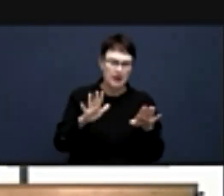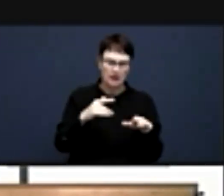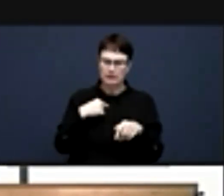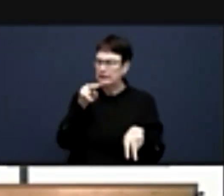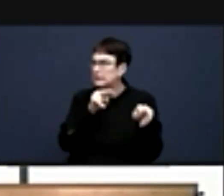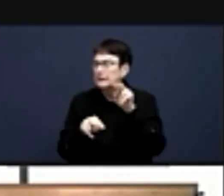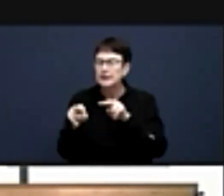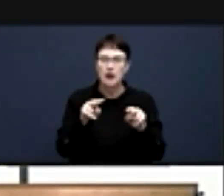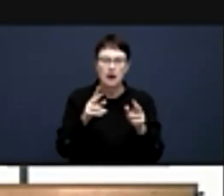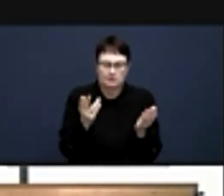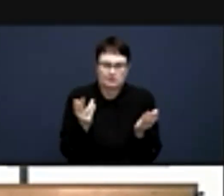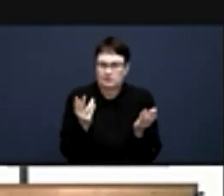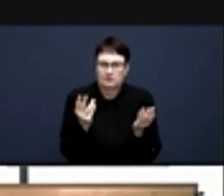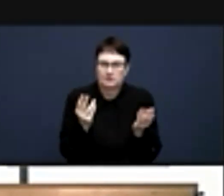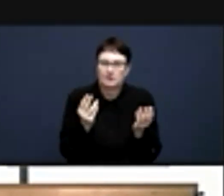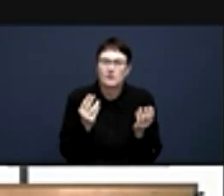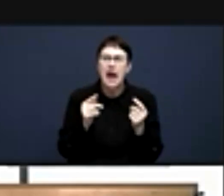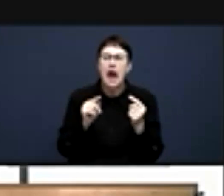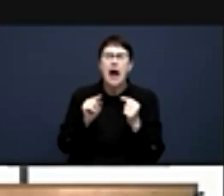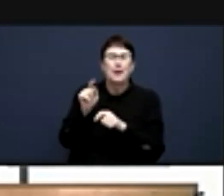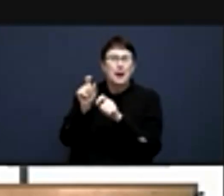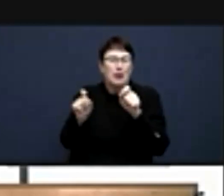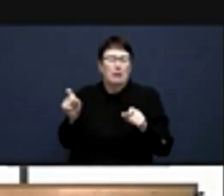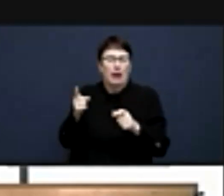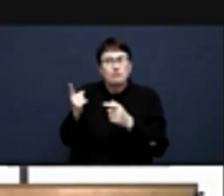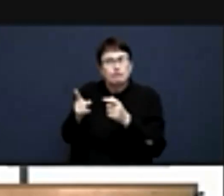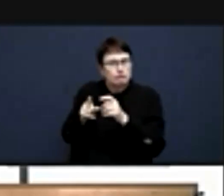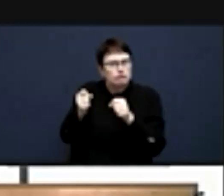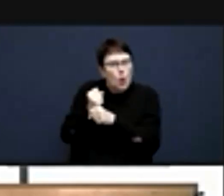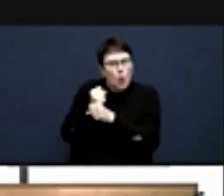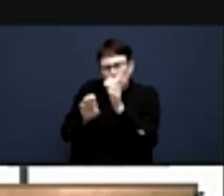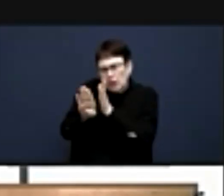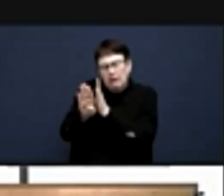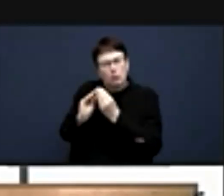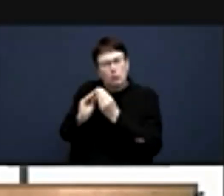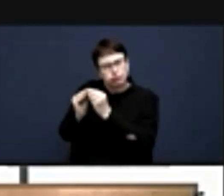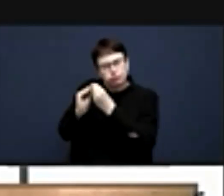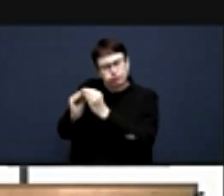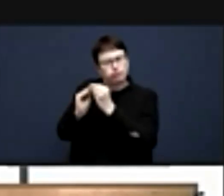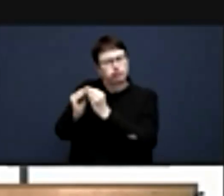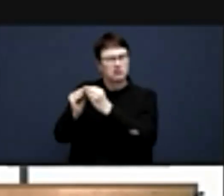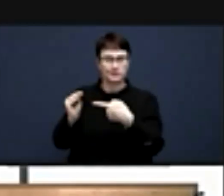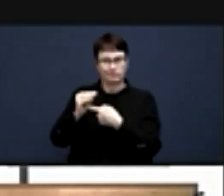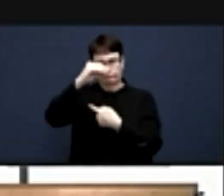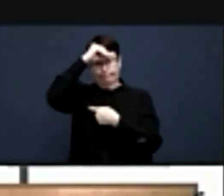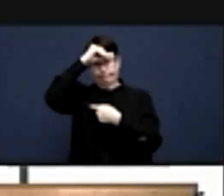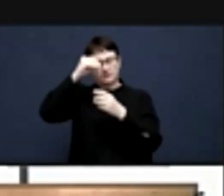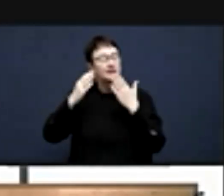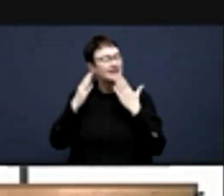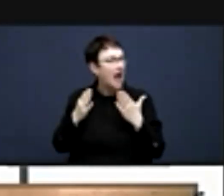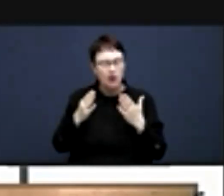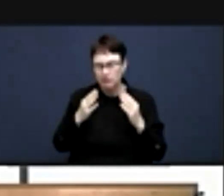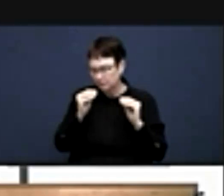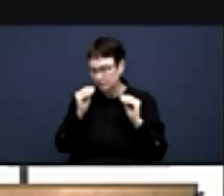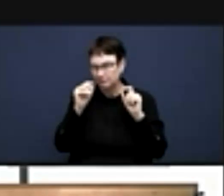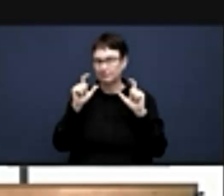requirement. So this feels like a very good success. I'm not sharing the KPI numbers with you for this year. We still need to